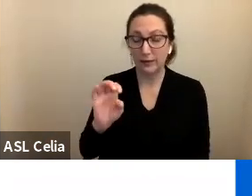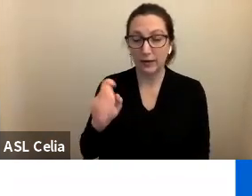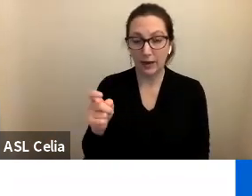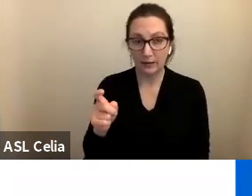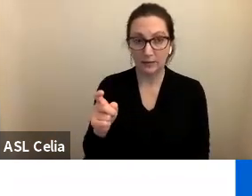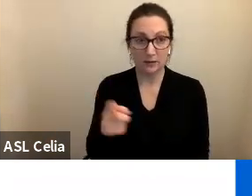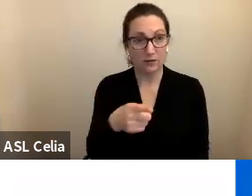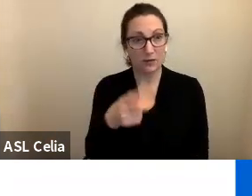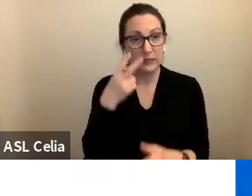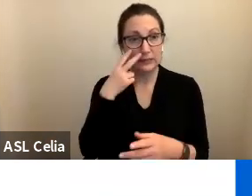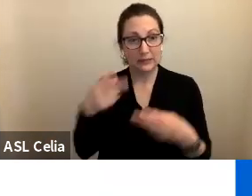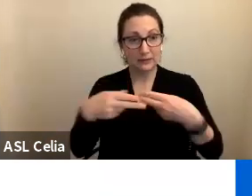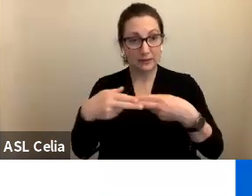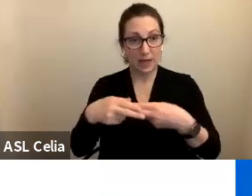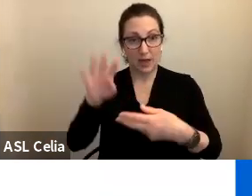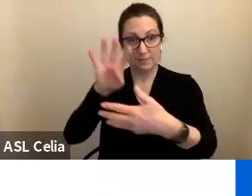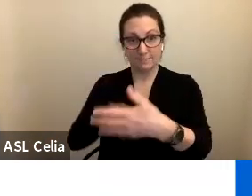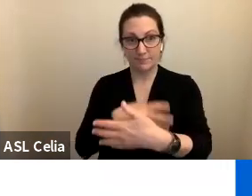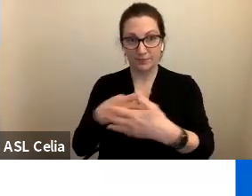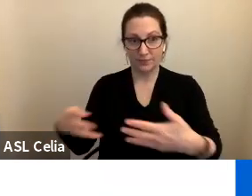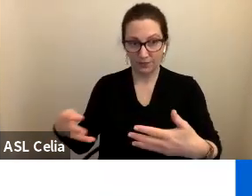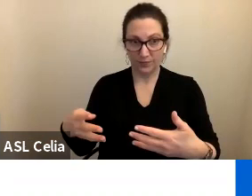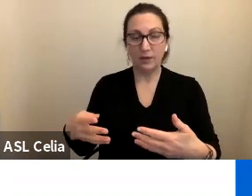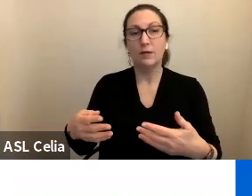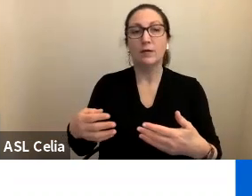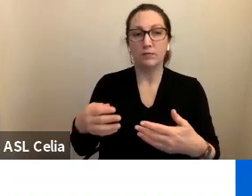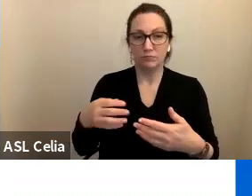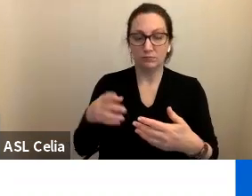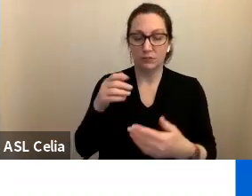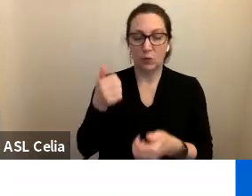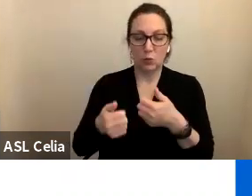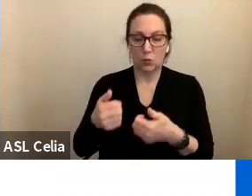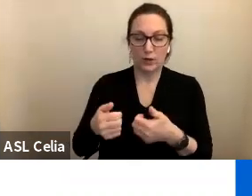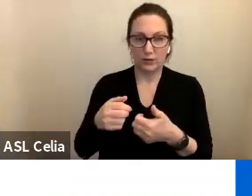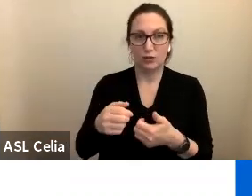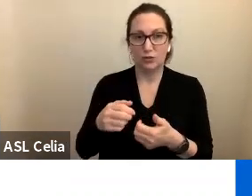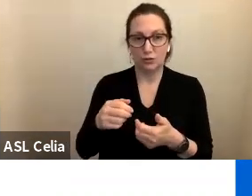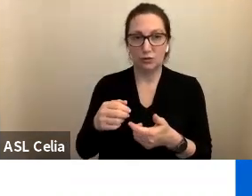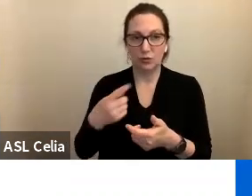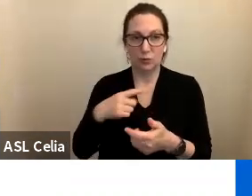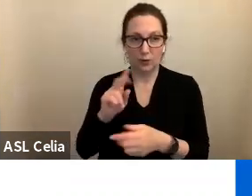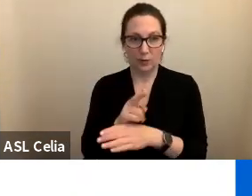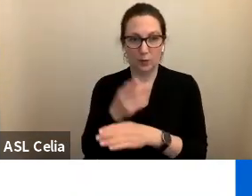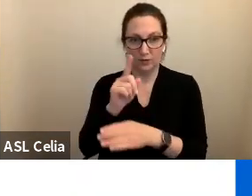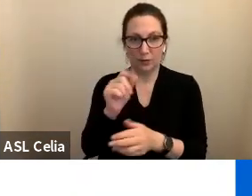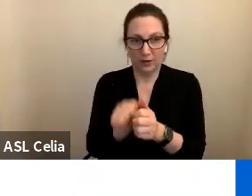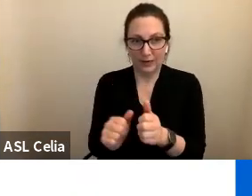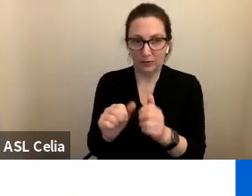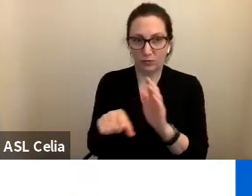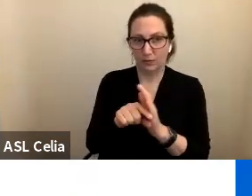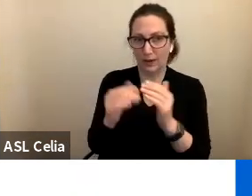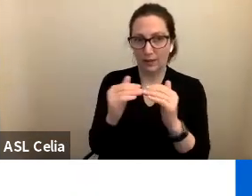right that shares which indicators we use at each grade level, so elementary, middle, and